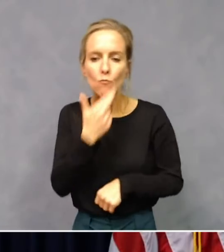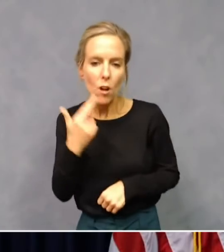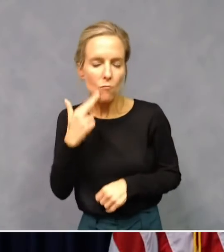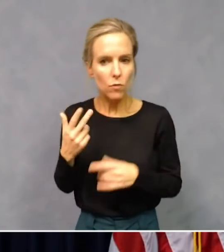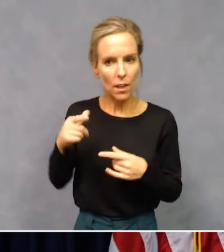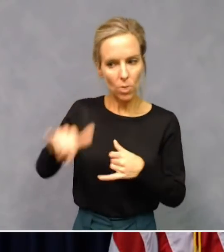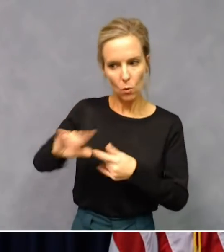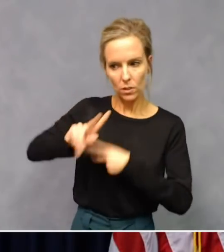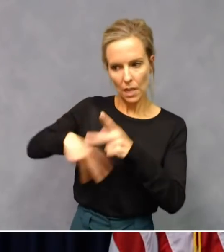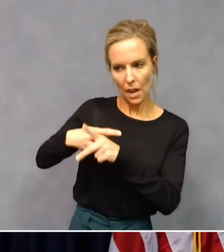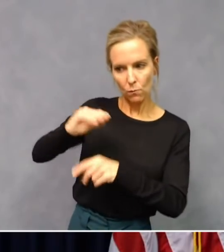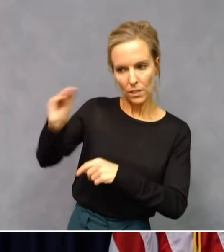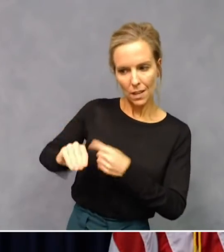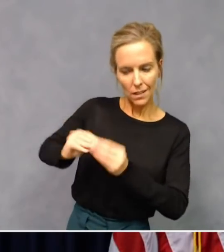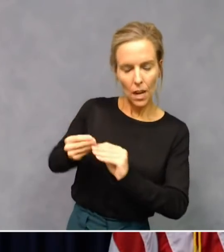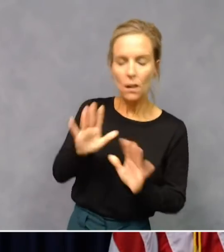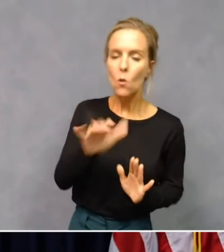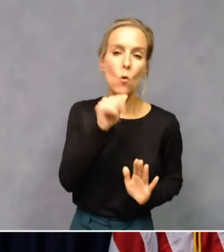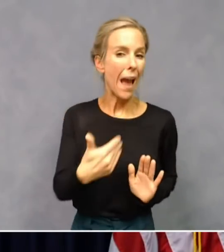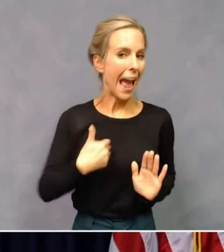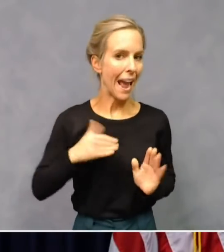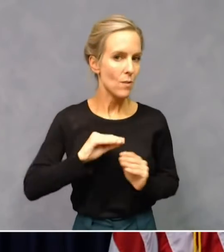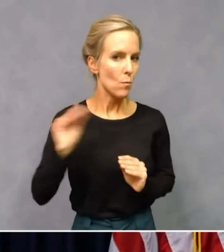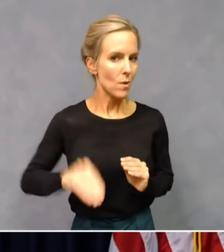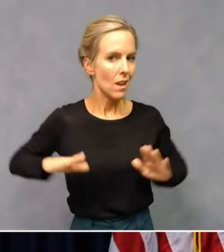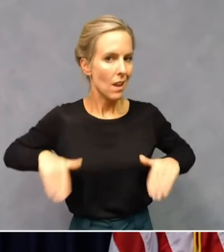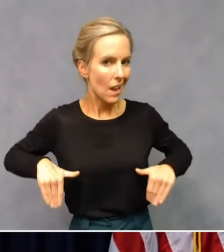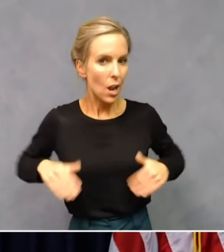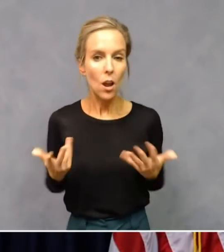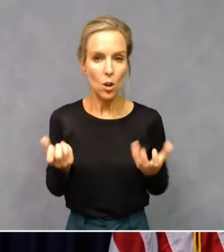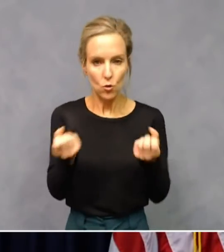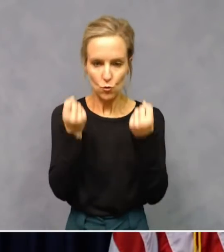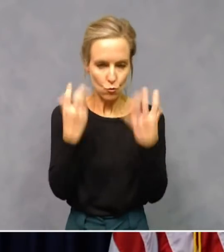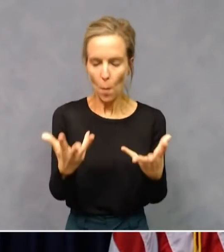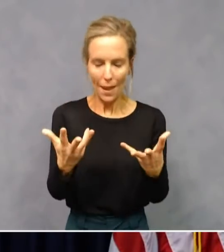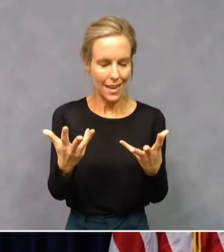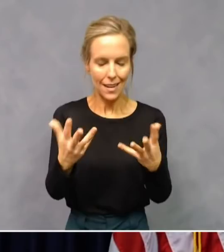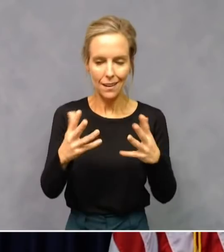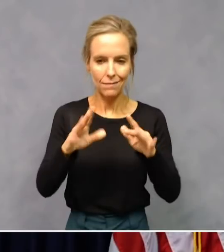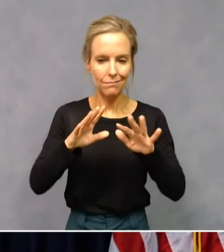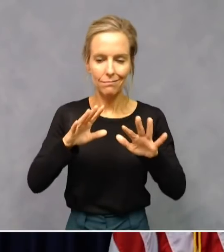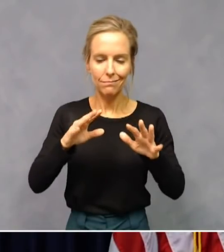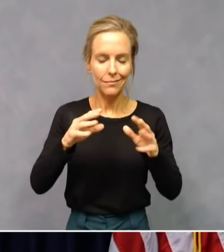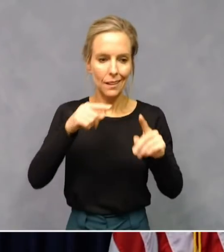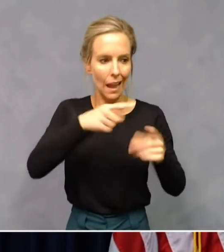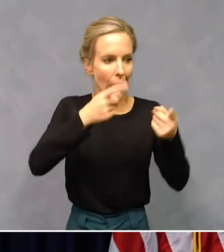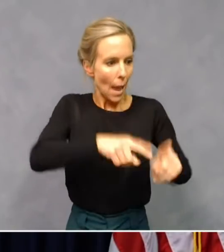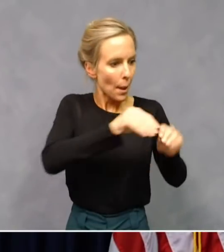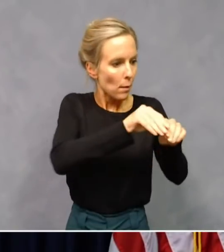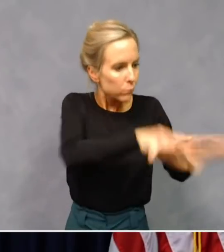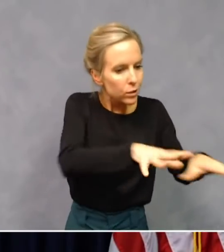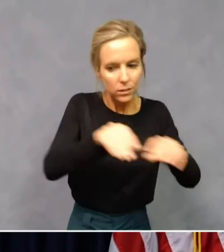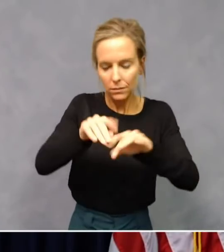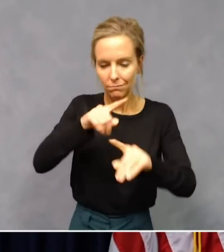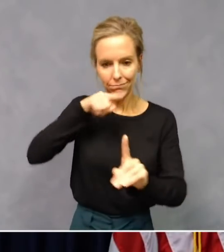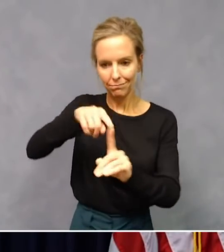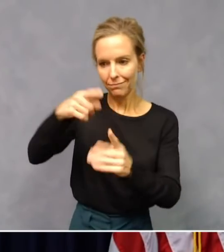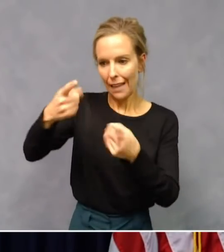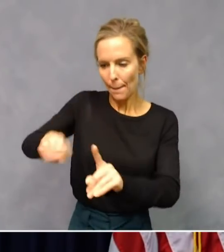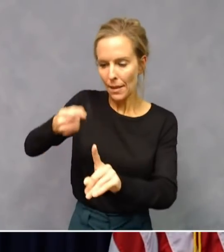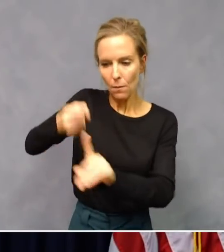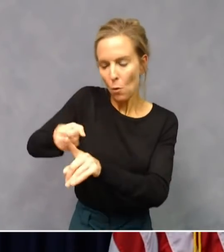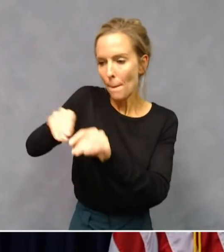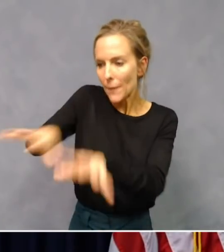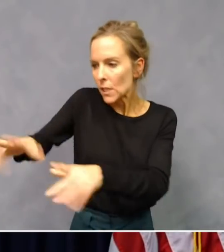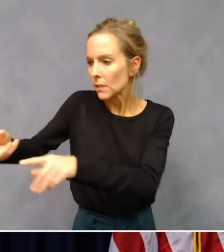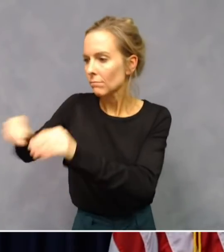have a percentage at the moment because there are so many outbreaks that contact tracers are frankly